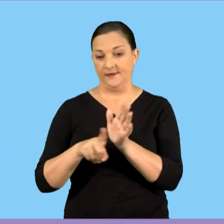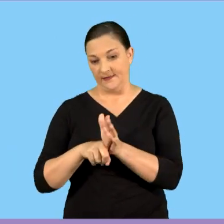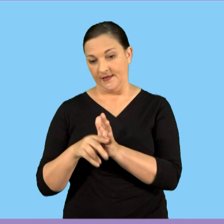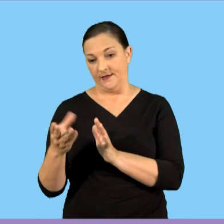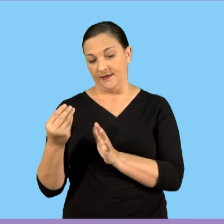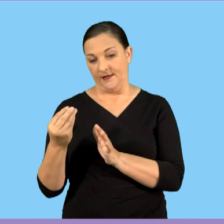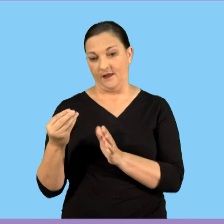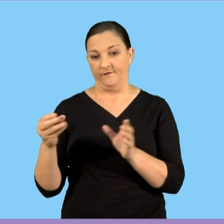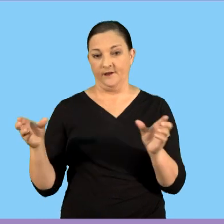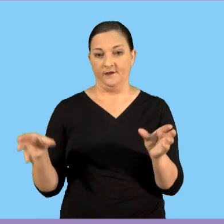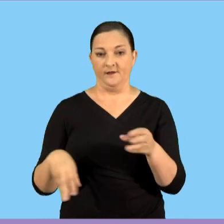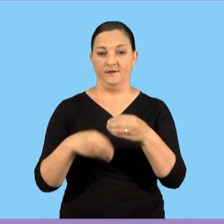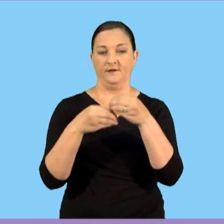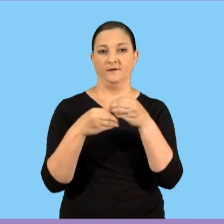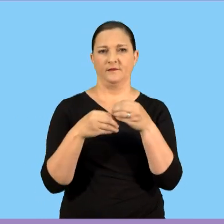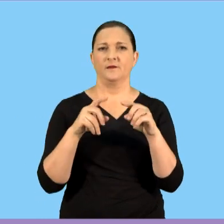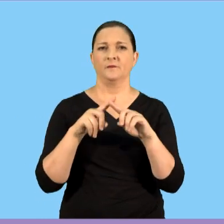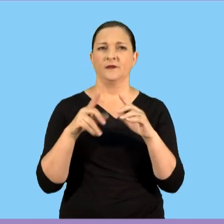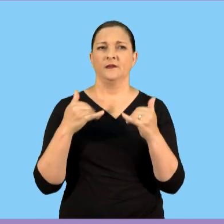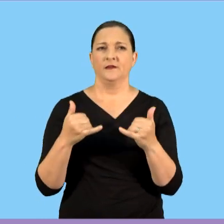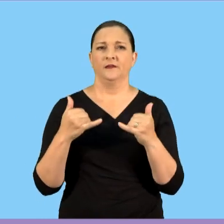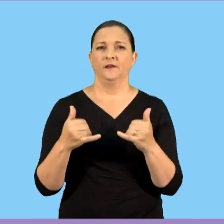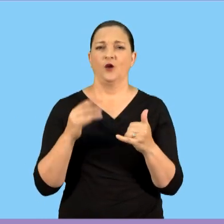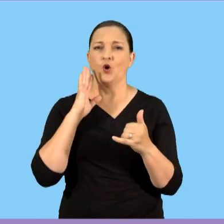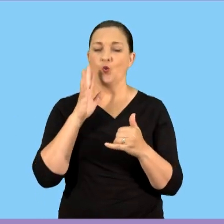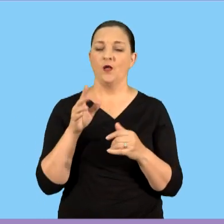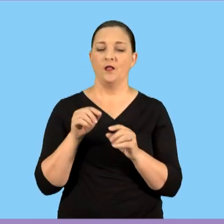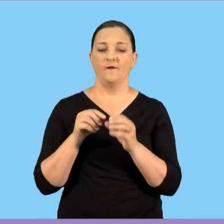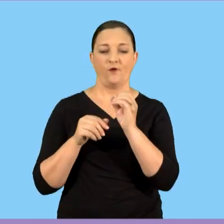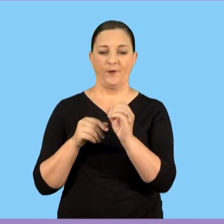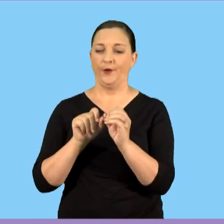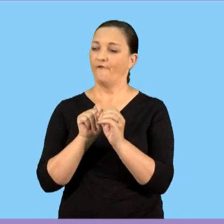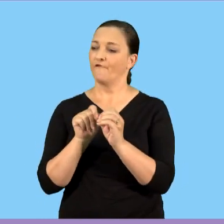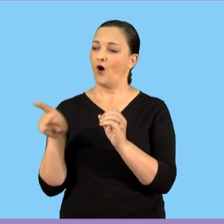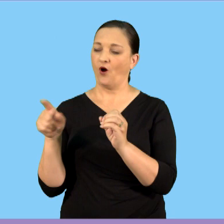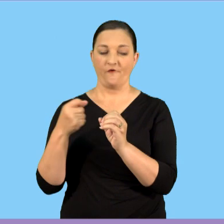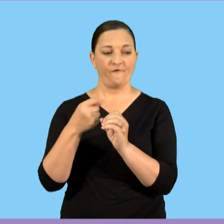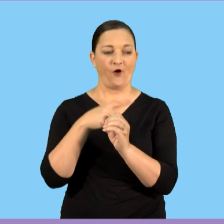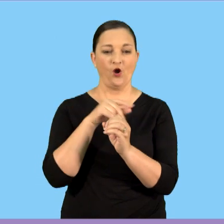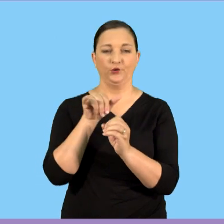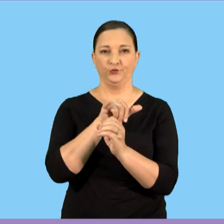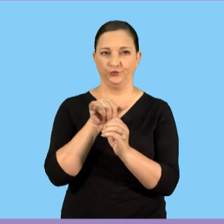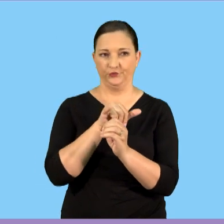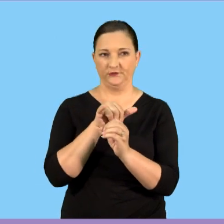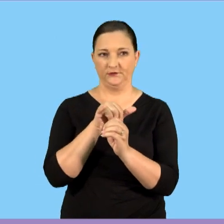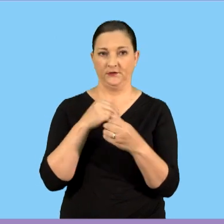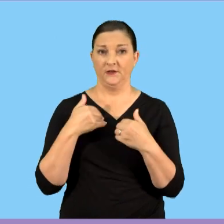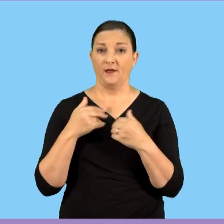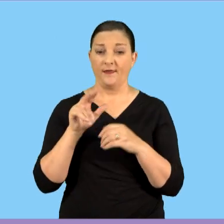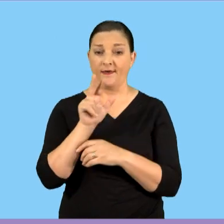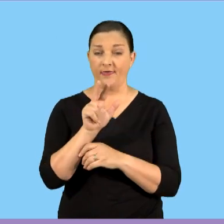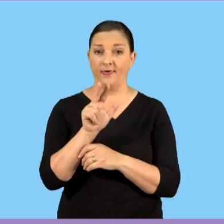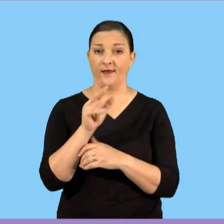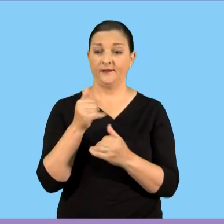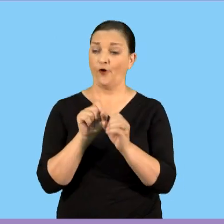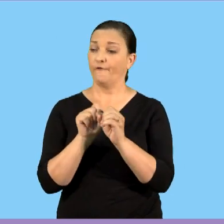number, the answer will be the same sign as the one that is furthest away from 0. And in this case, 8